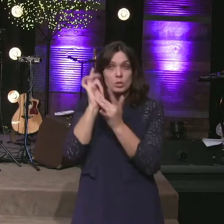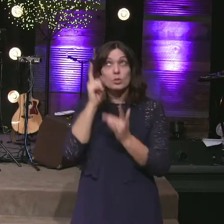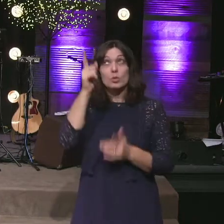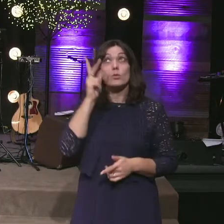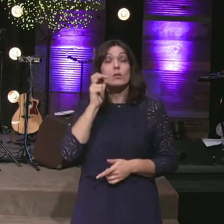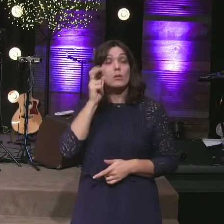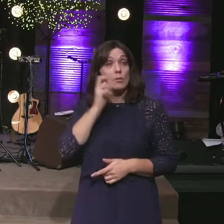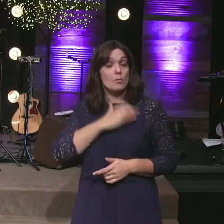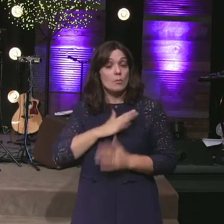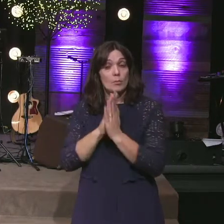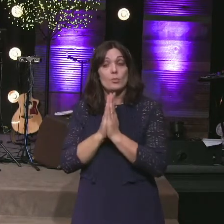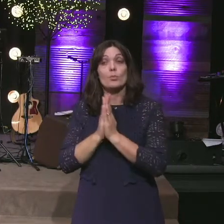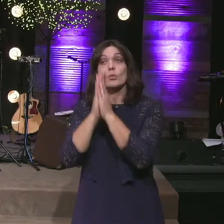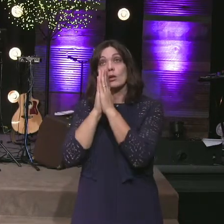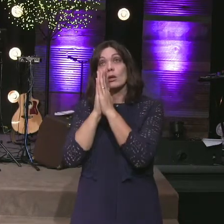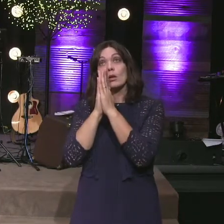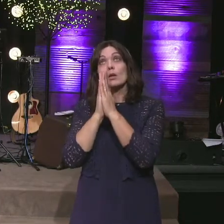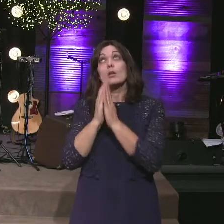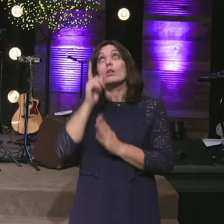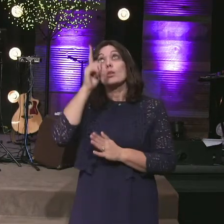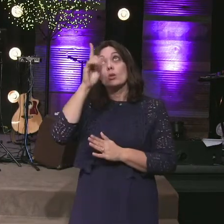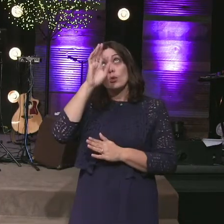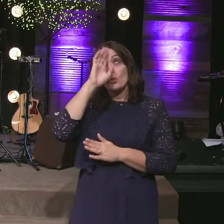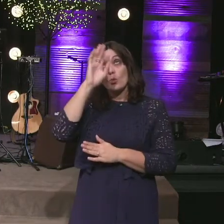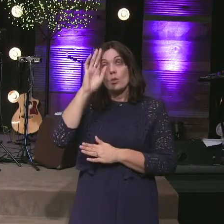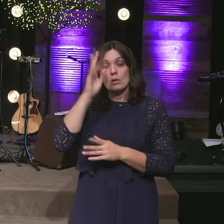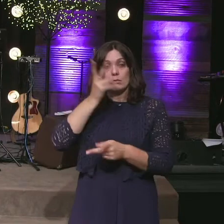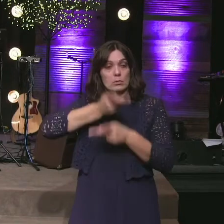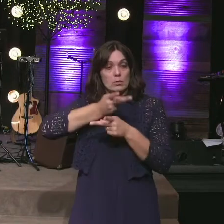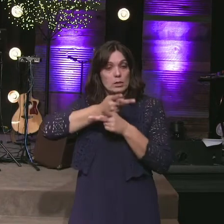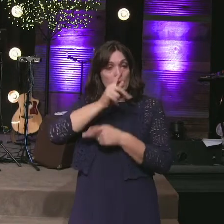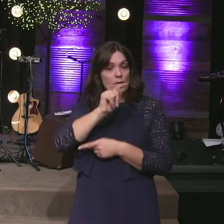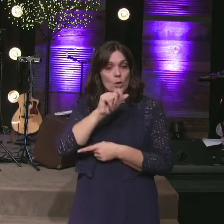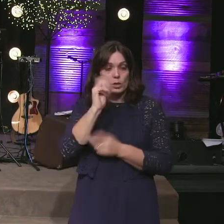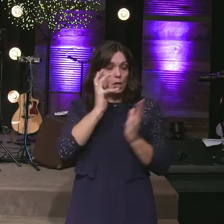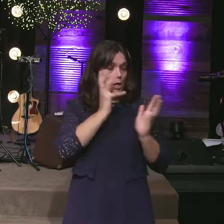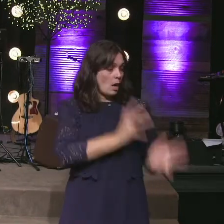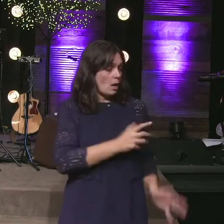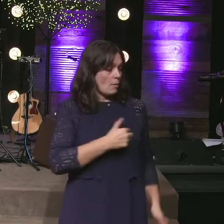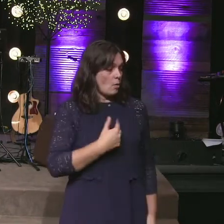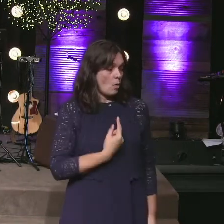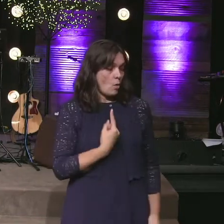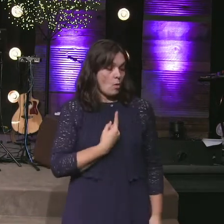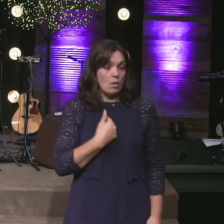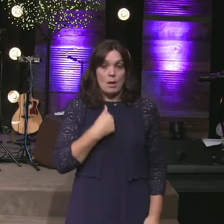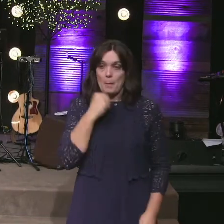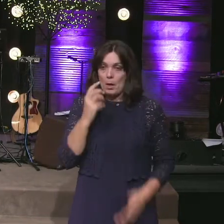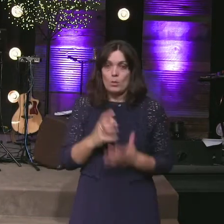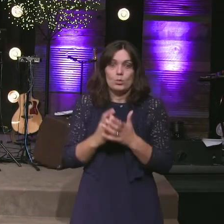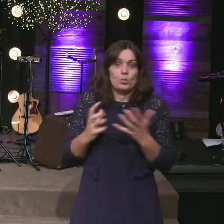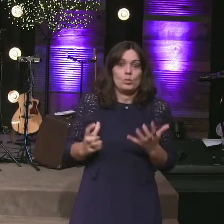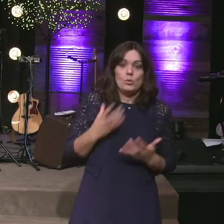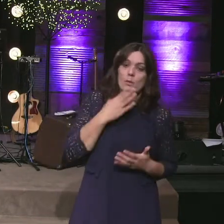prayer, that you're going to attend to it, that you haven't left me, that I'm not too bad or too sad. Or